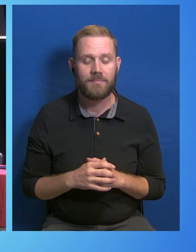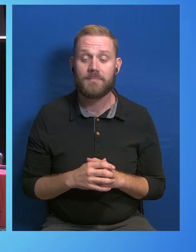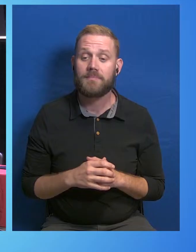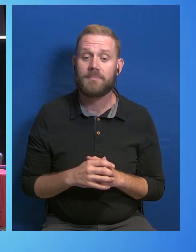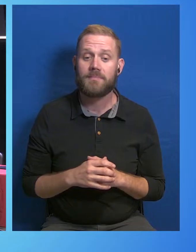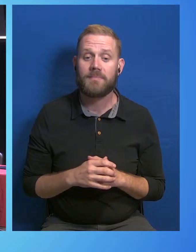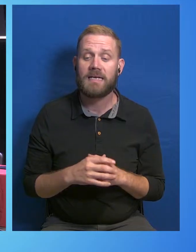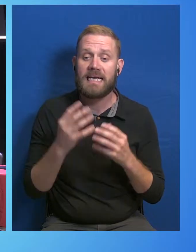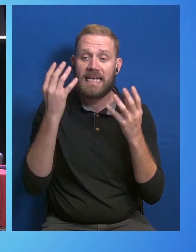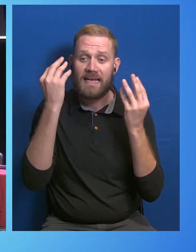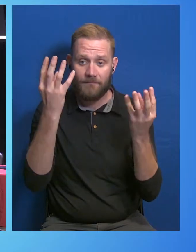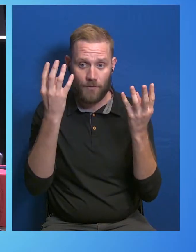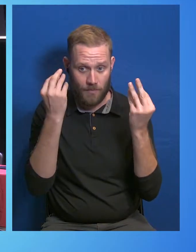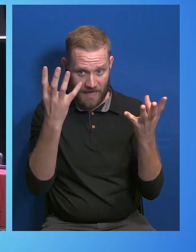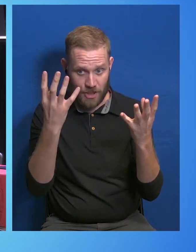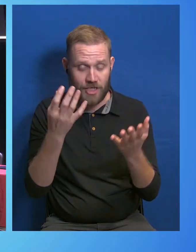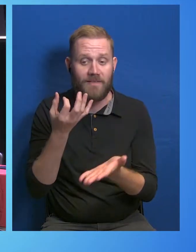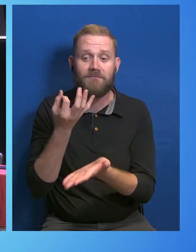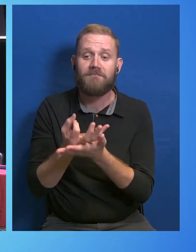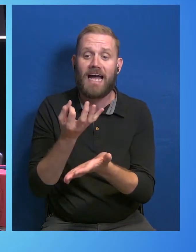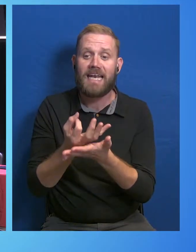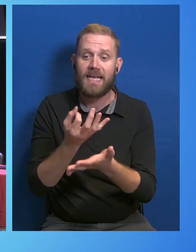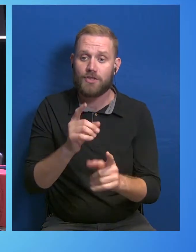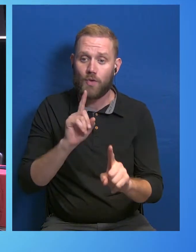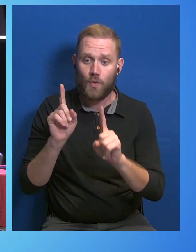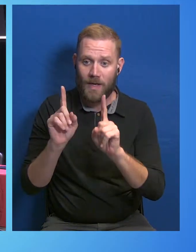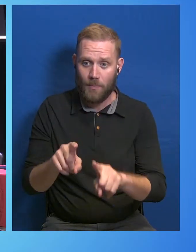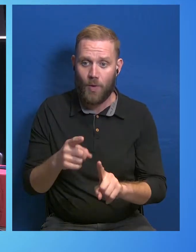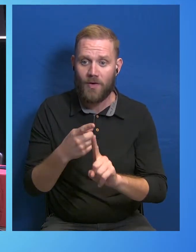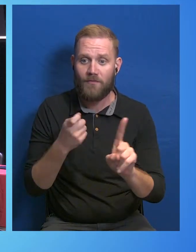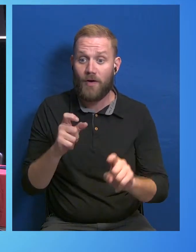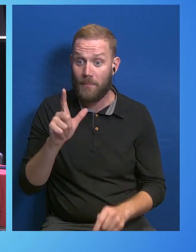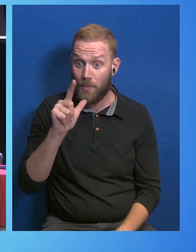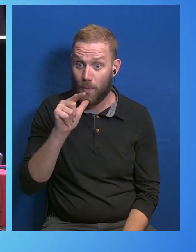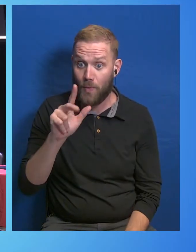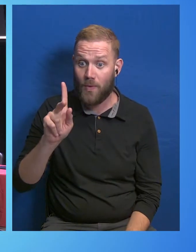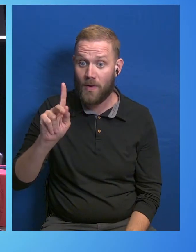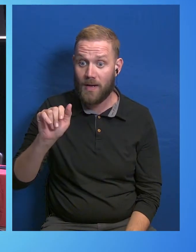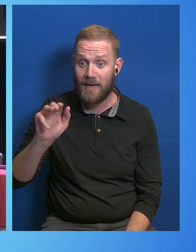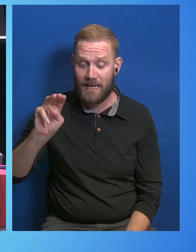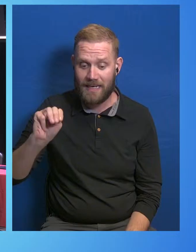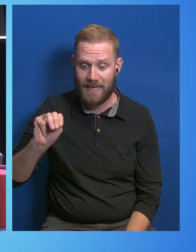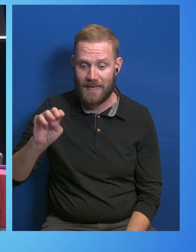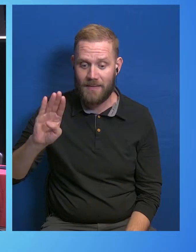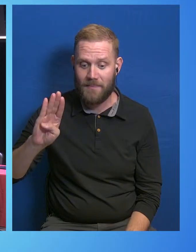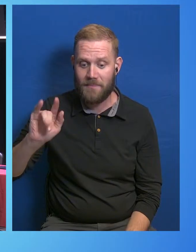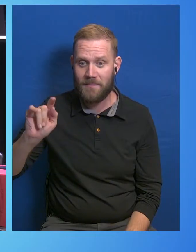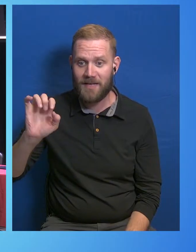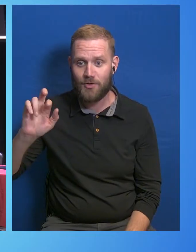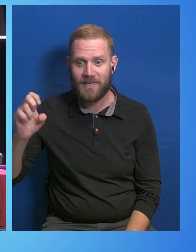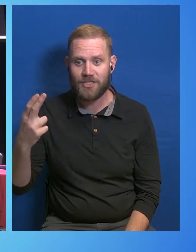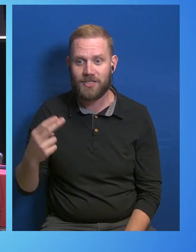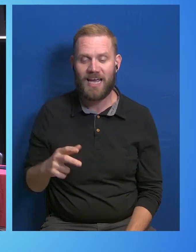That is information item, finance report. Ken Bittridge. Aye. This is Earl.